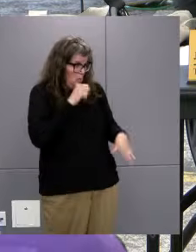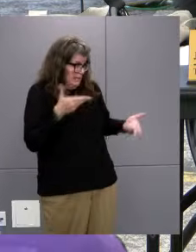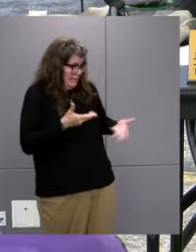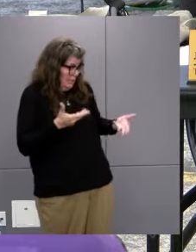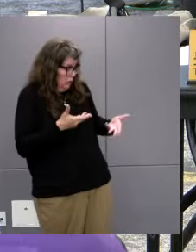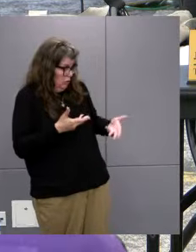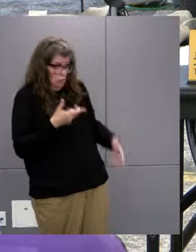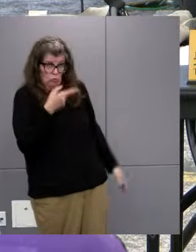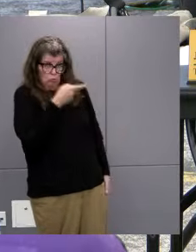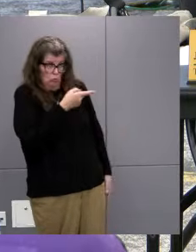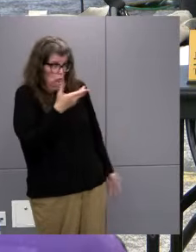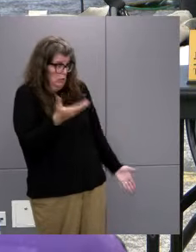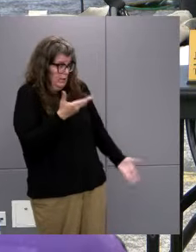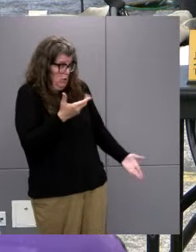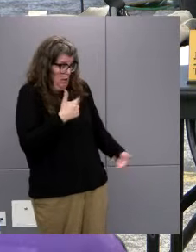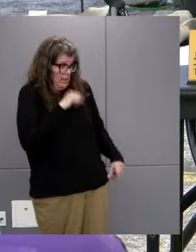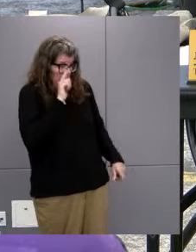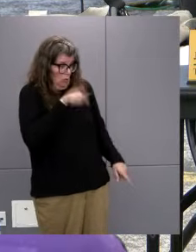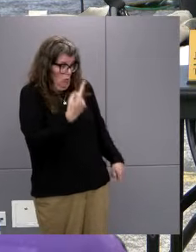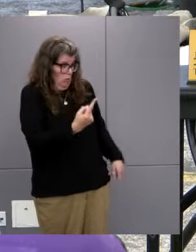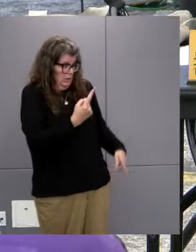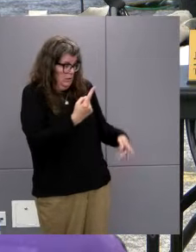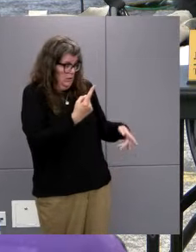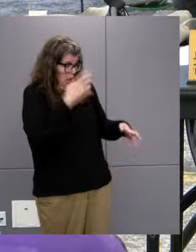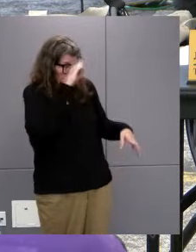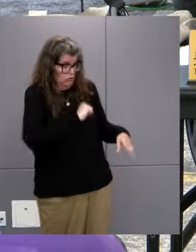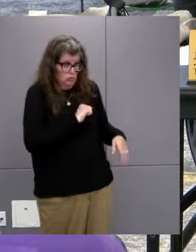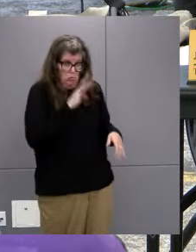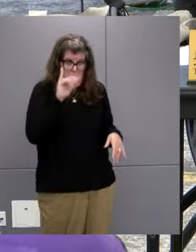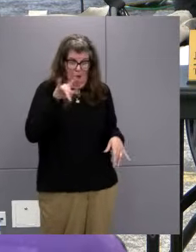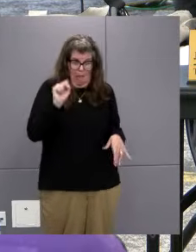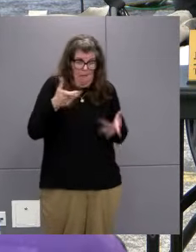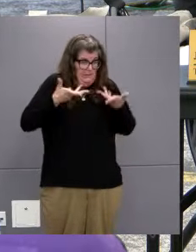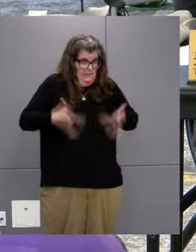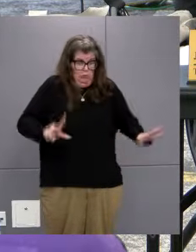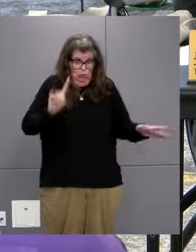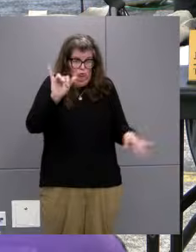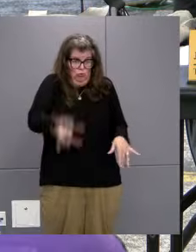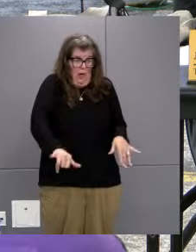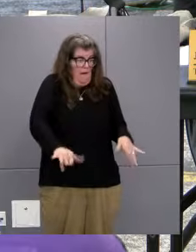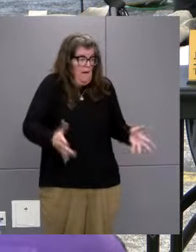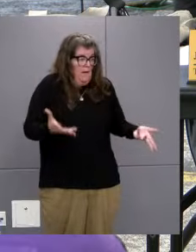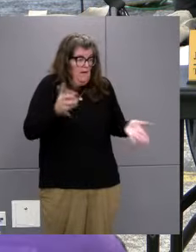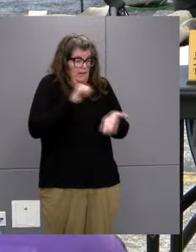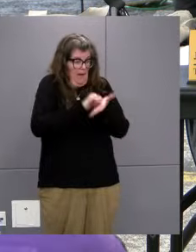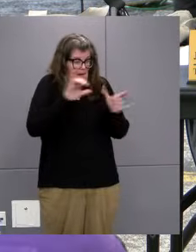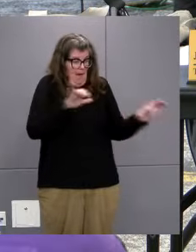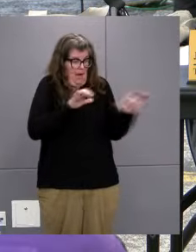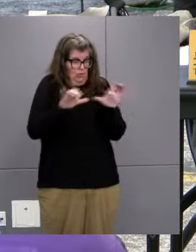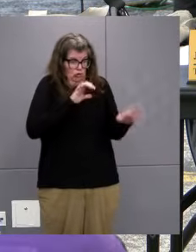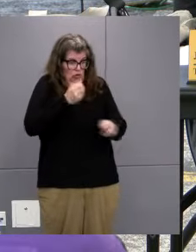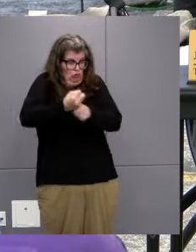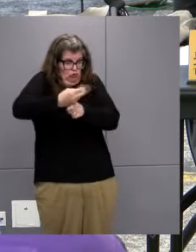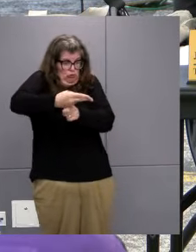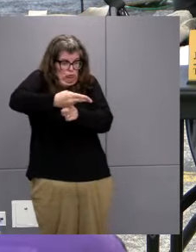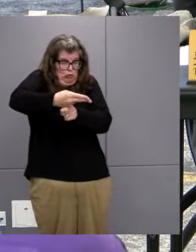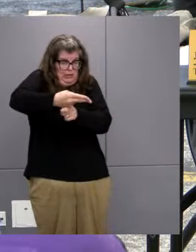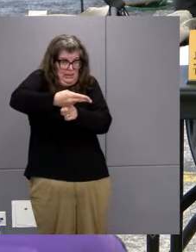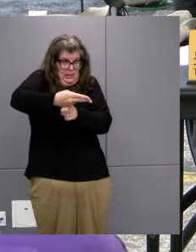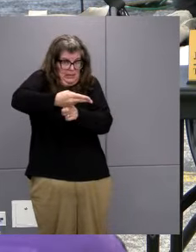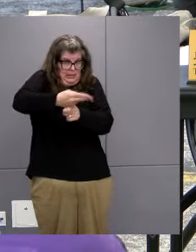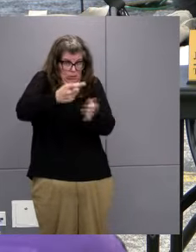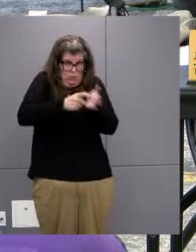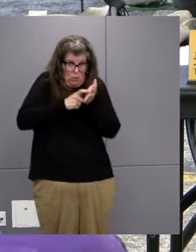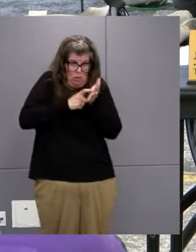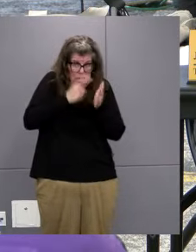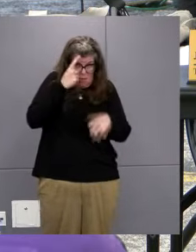here. I can only conclude because it's in the bylaws, the board did that, and that action, in fact, supersedes the requirement in